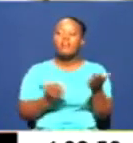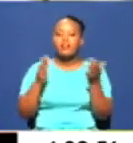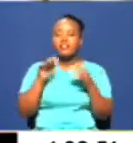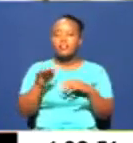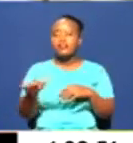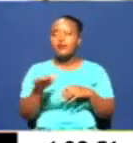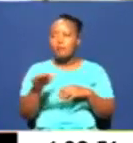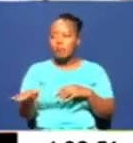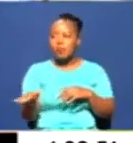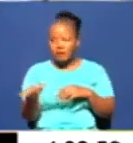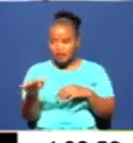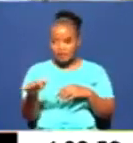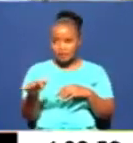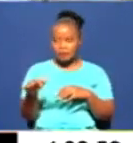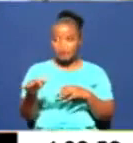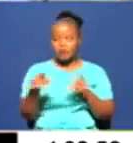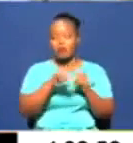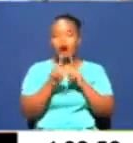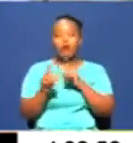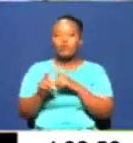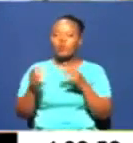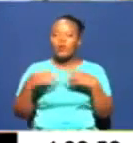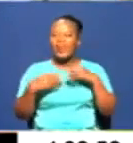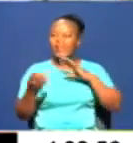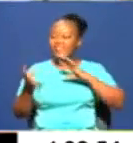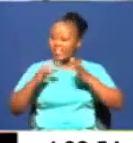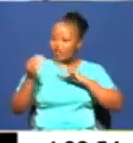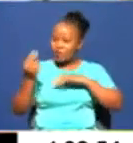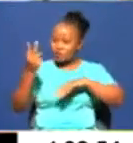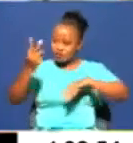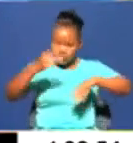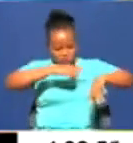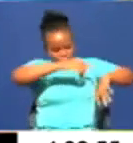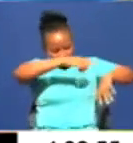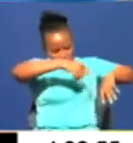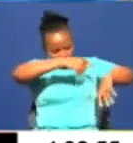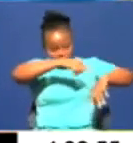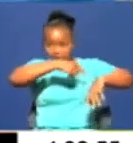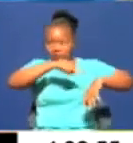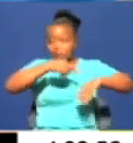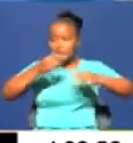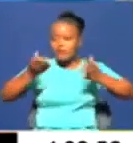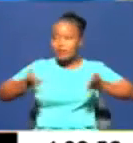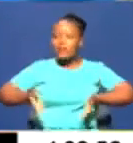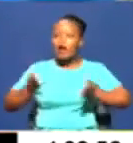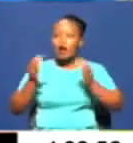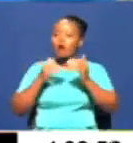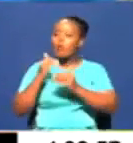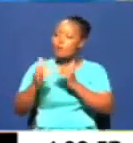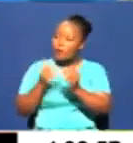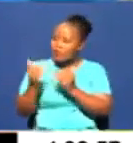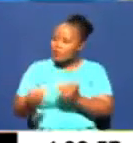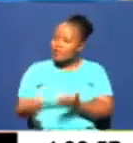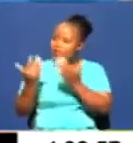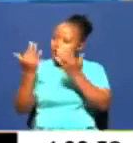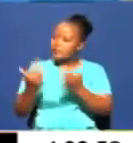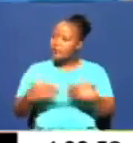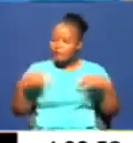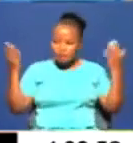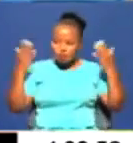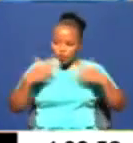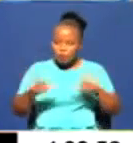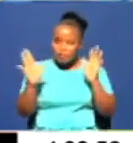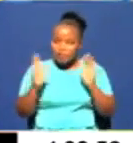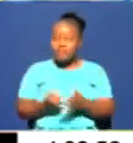around 10:30 a.m. and took around 2 hours. Hence, right now, as we speak, the entire process has been completed. Earlier